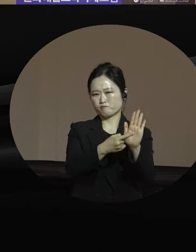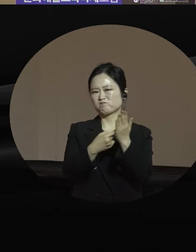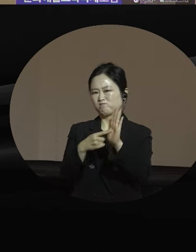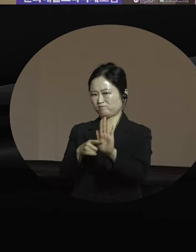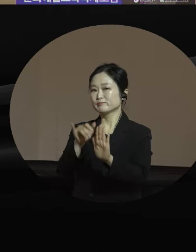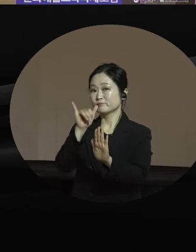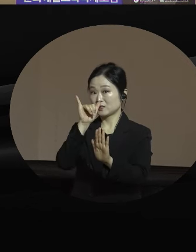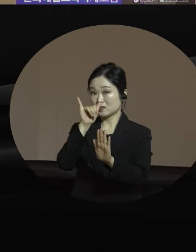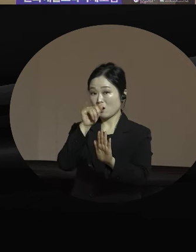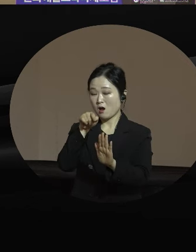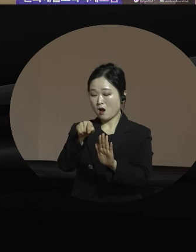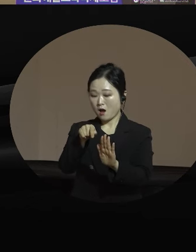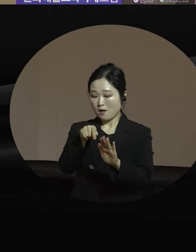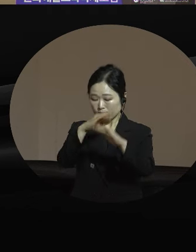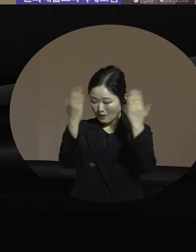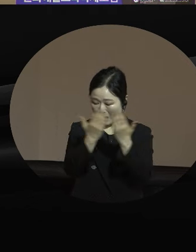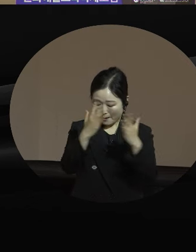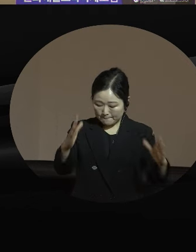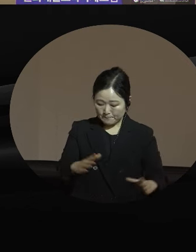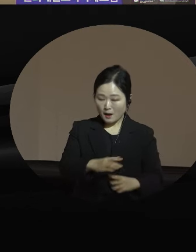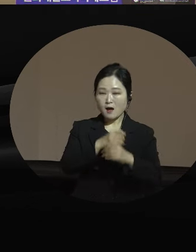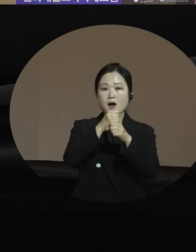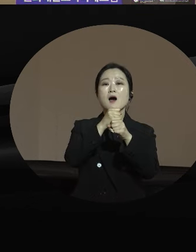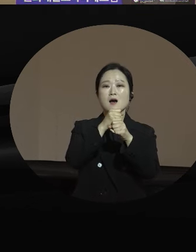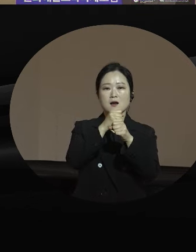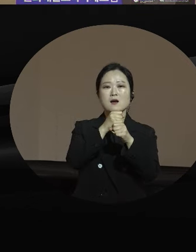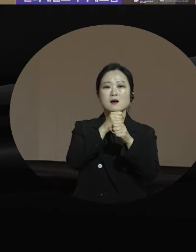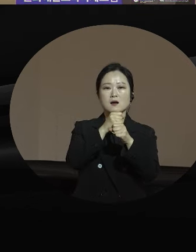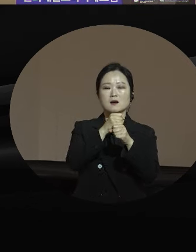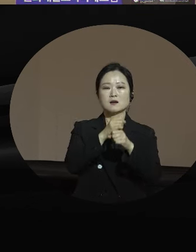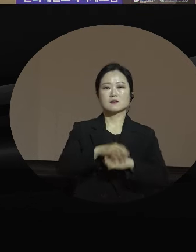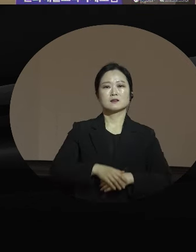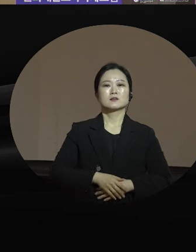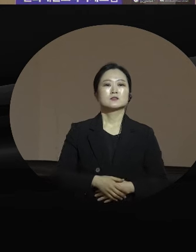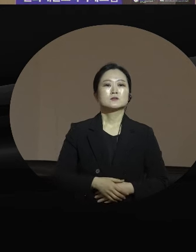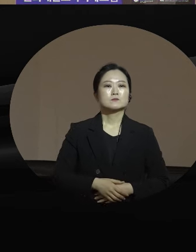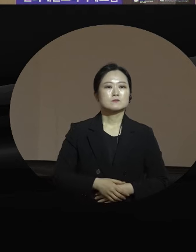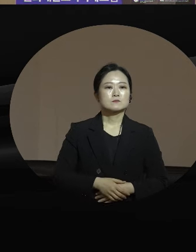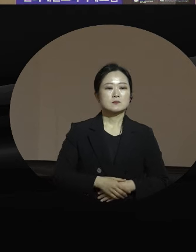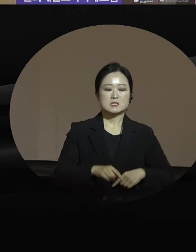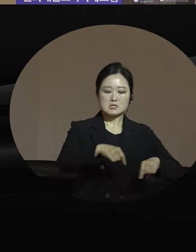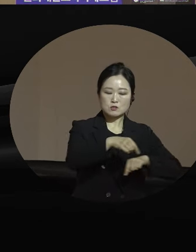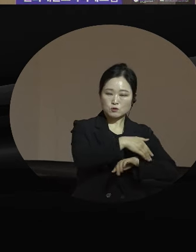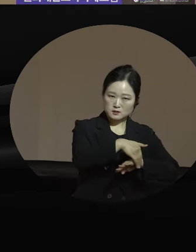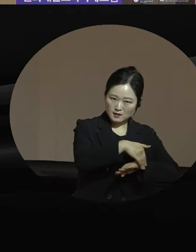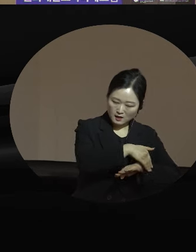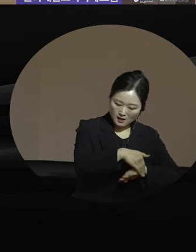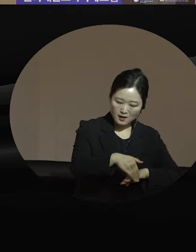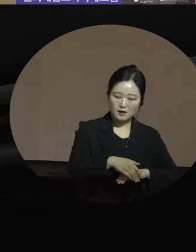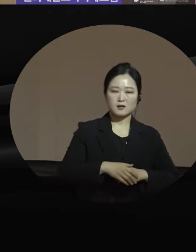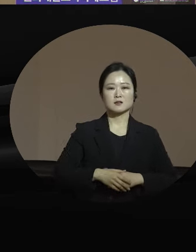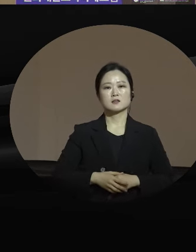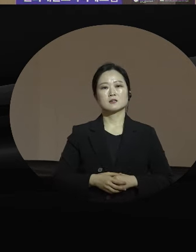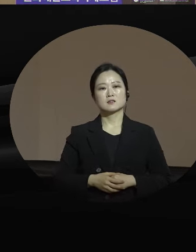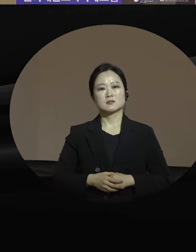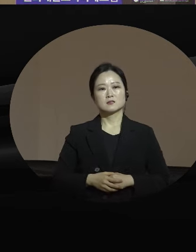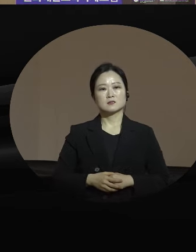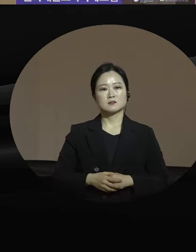three-pillar policy and concept system of cultural enlightenment that should serve for all society has been